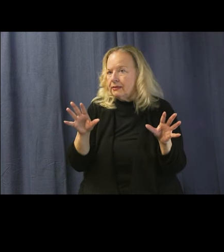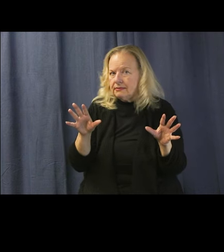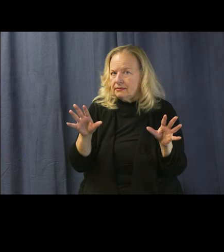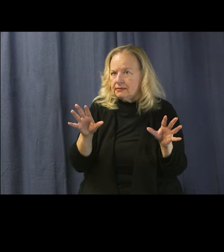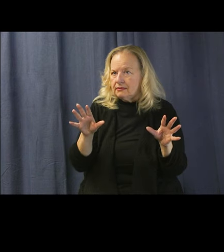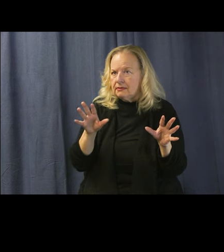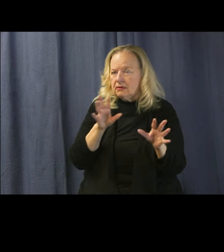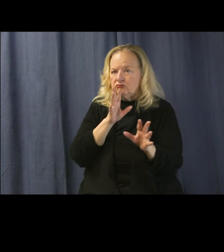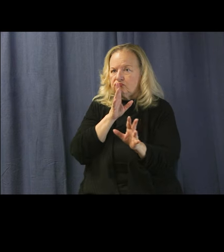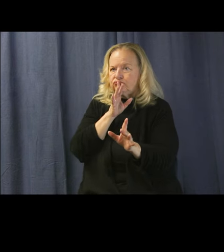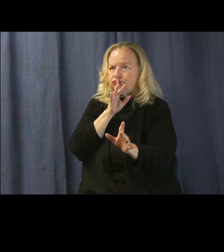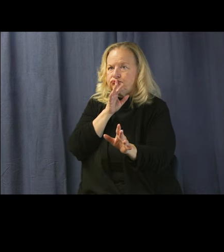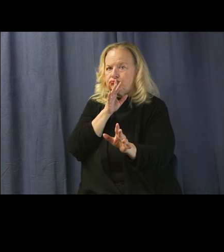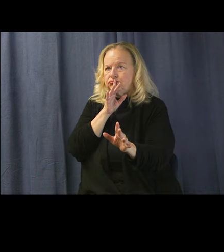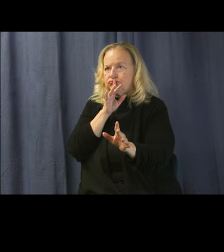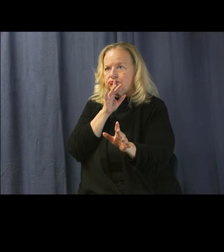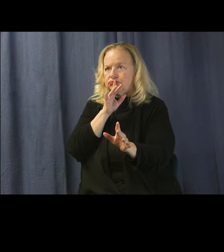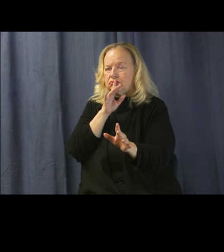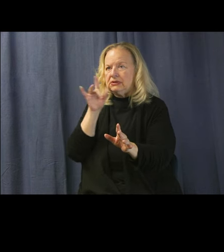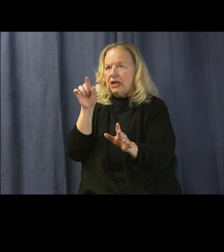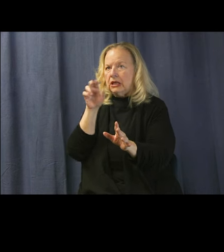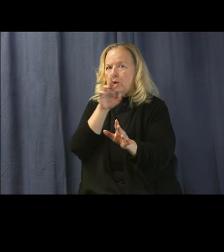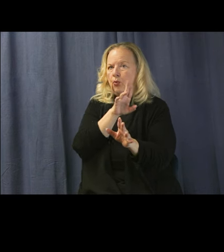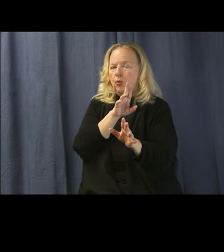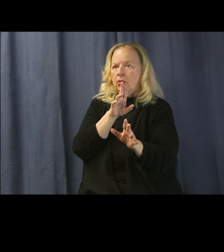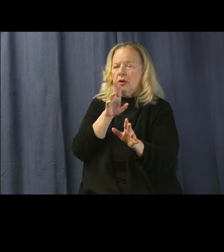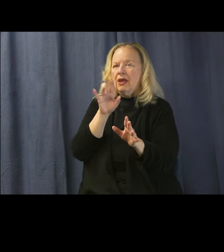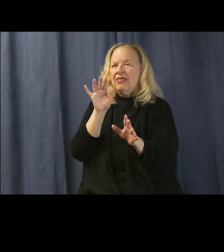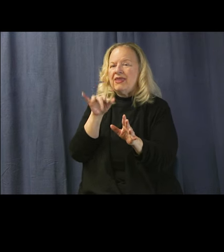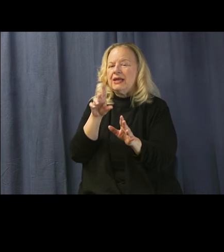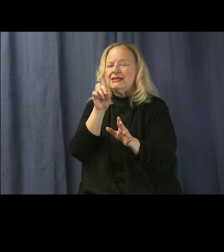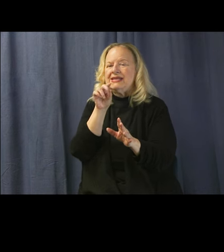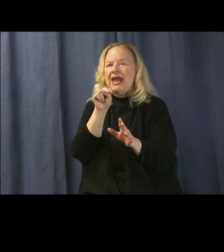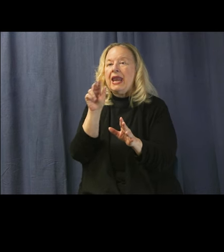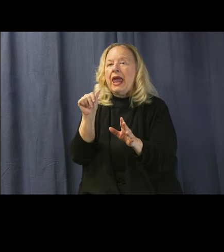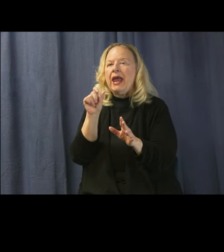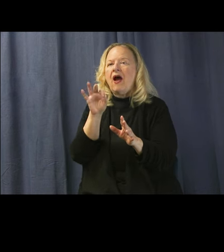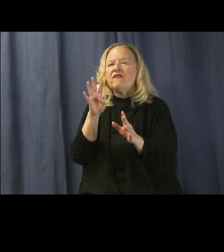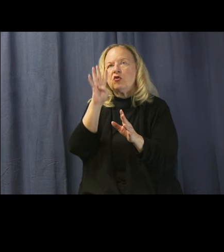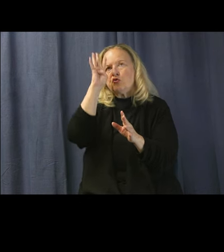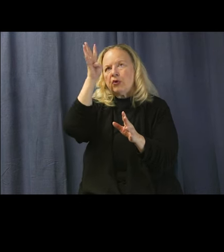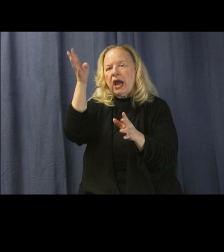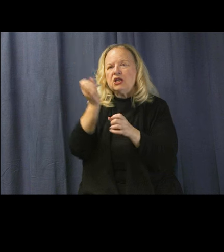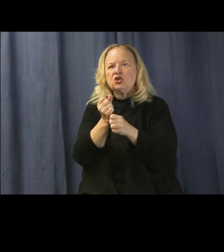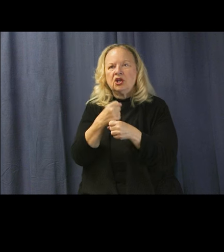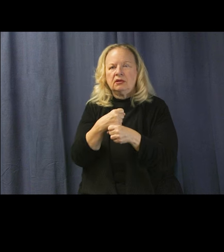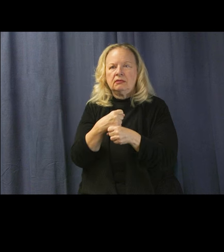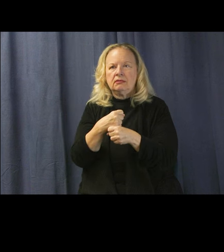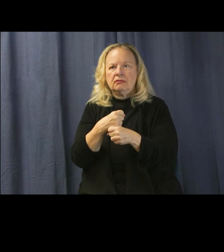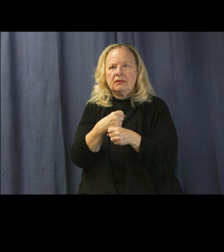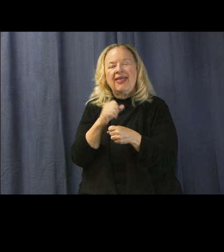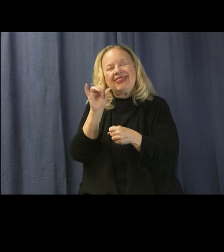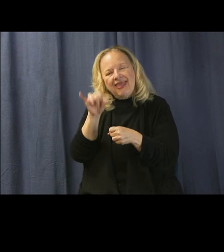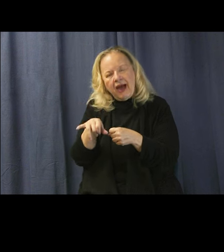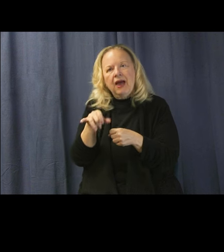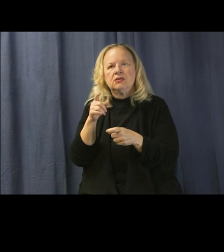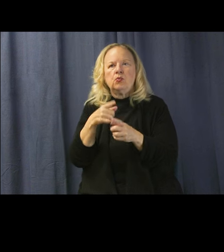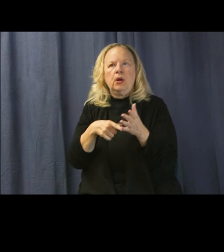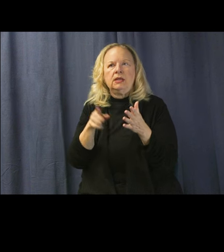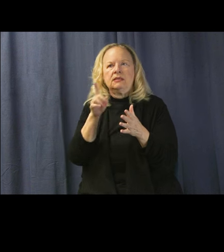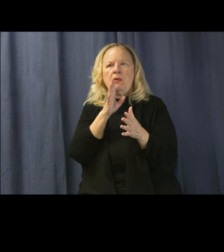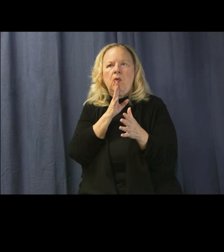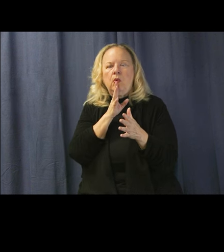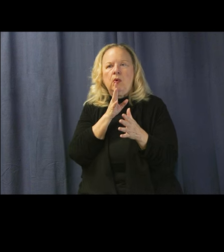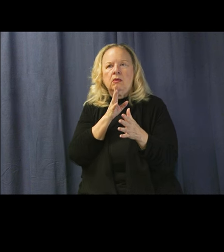said, Yahi Or. And Hebrew is the DNA of creation. Let me give you an